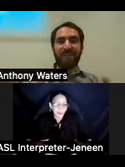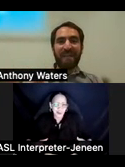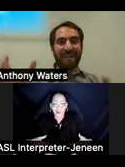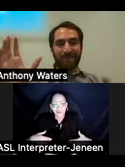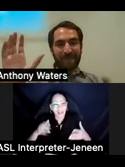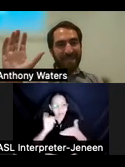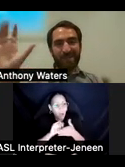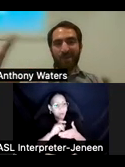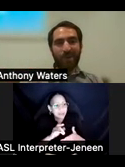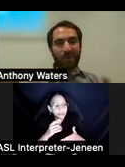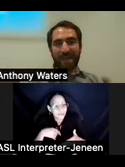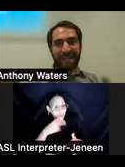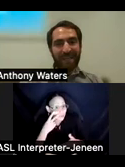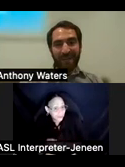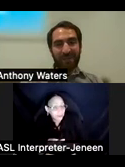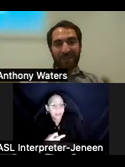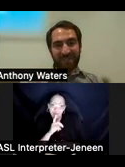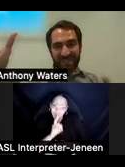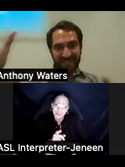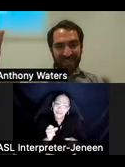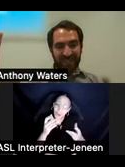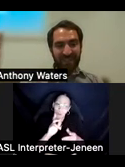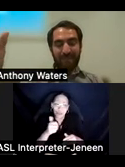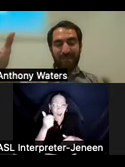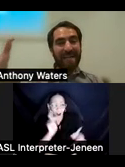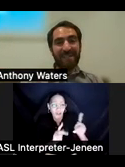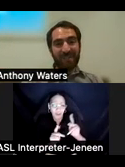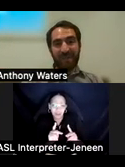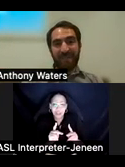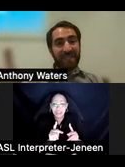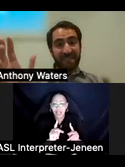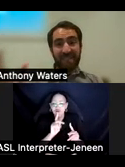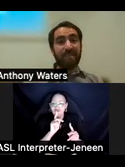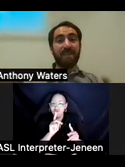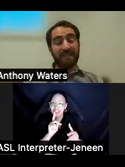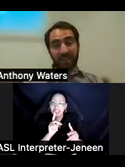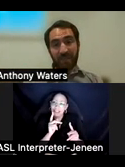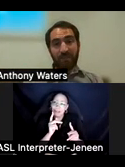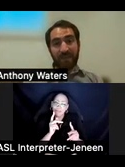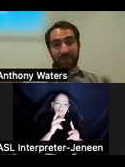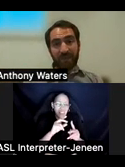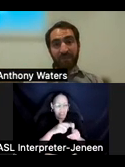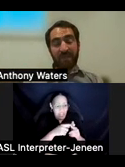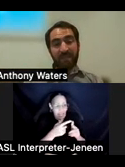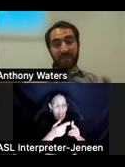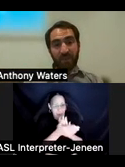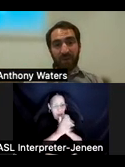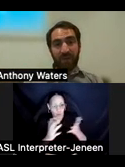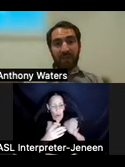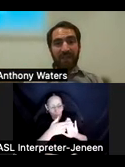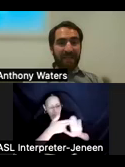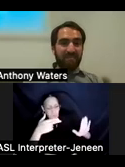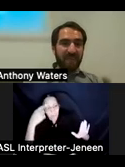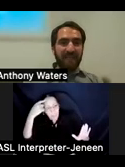real dichotomy that so many others still buy into, and it leads to stigmatization of mental distress and